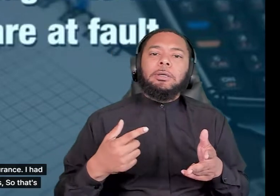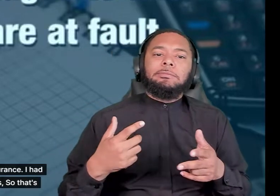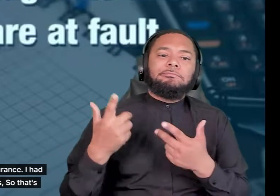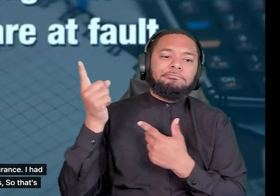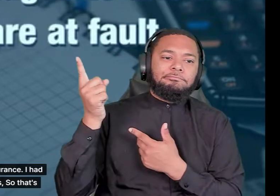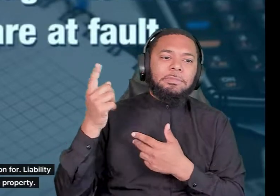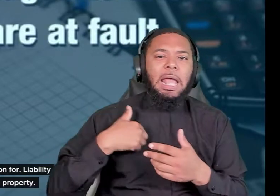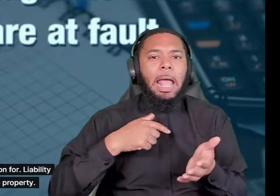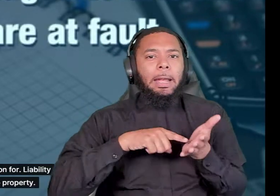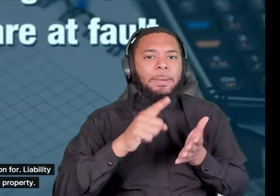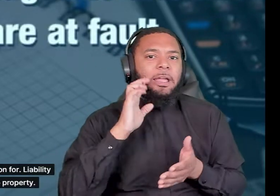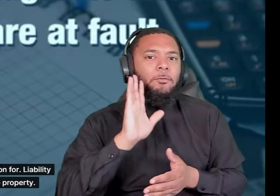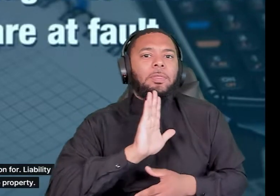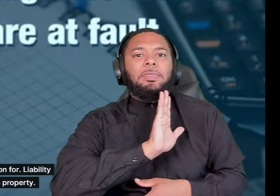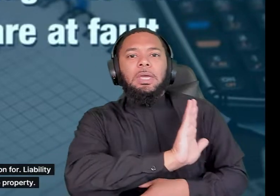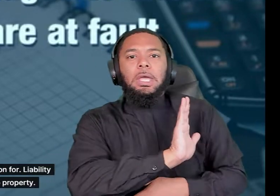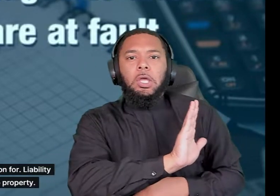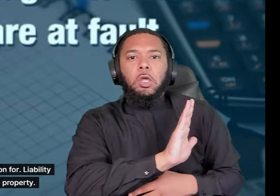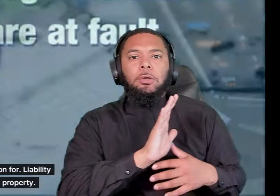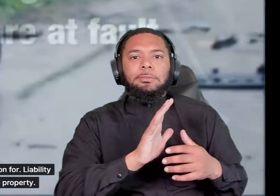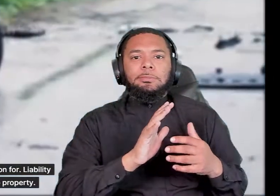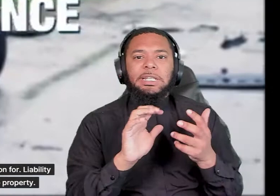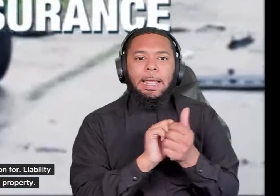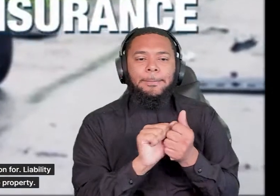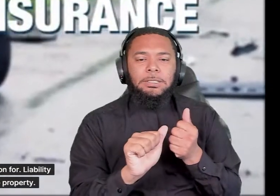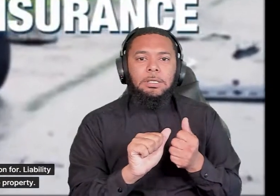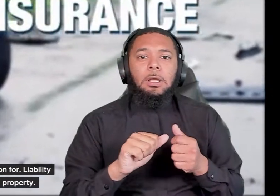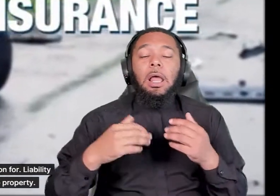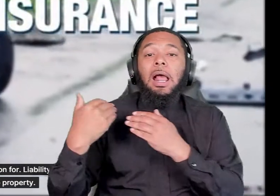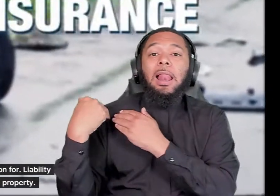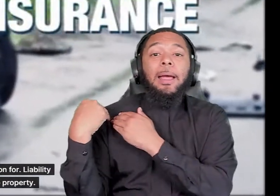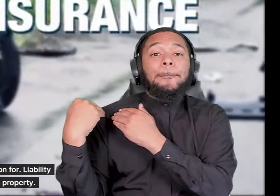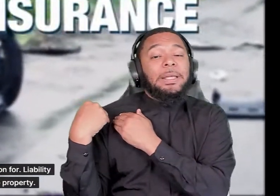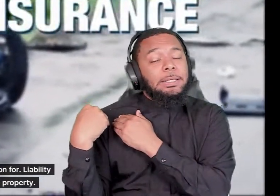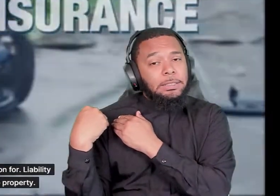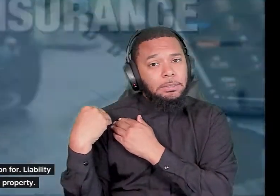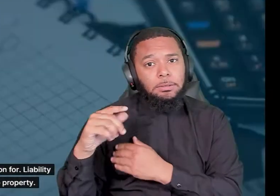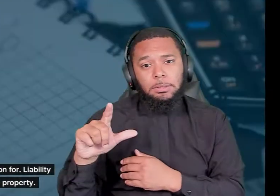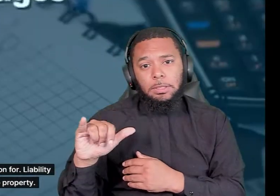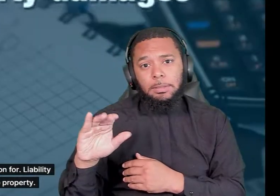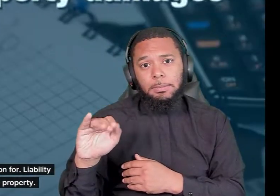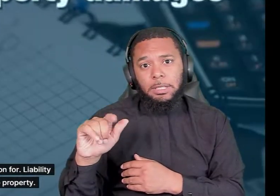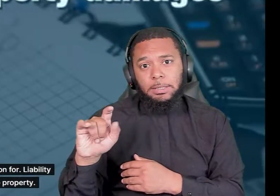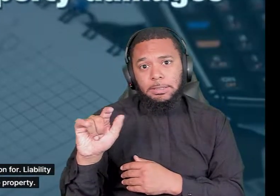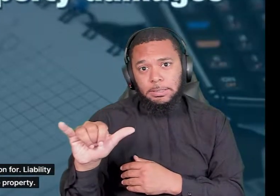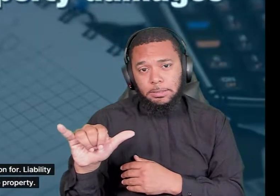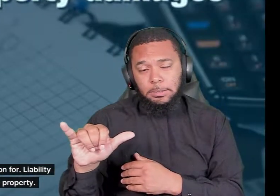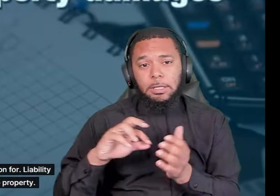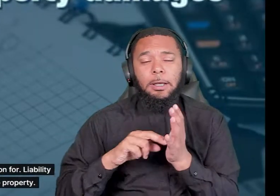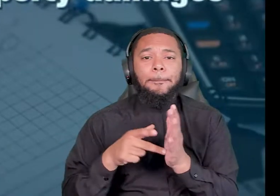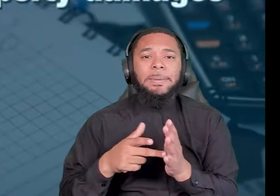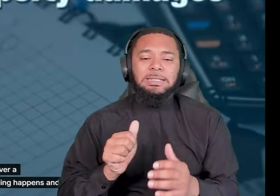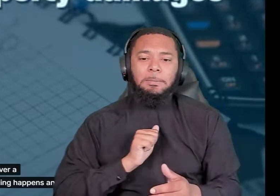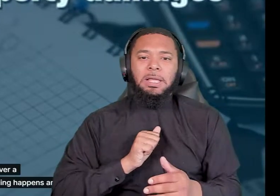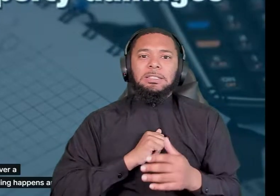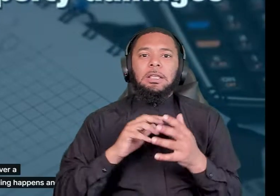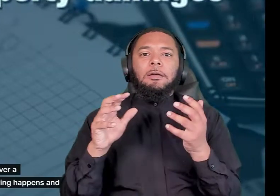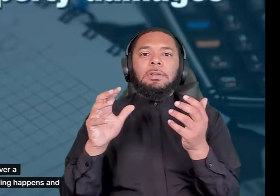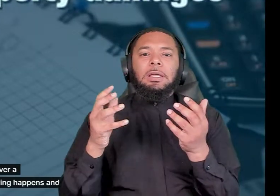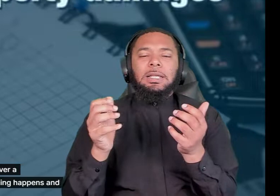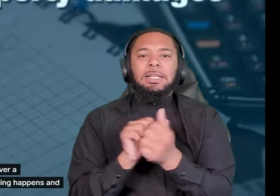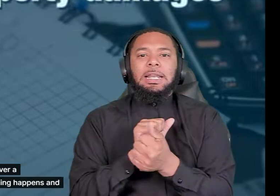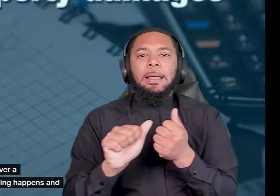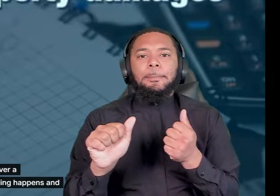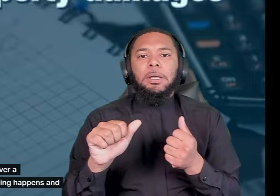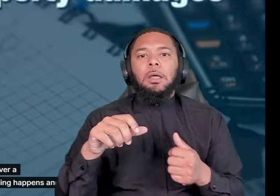damages. So that's what you would have collision for. Liability is if I cause damage to property. So